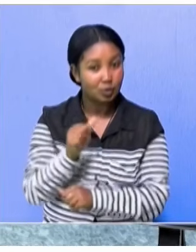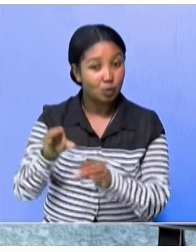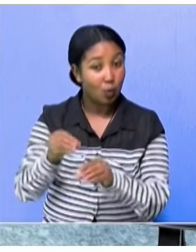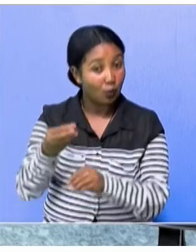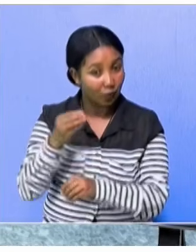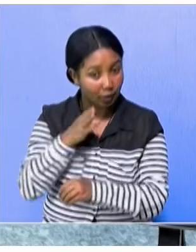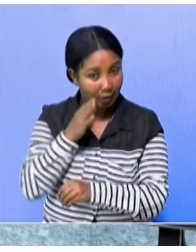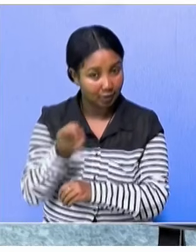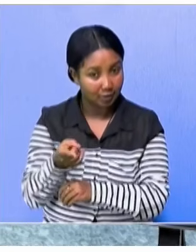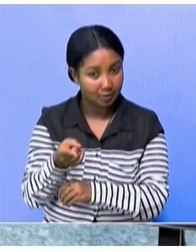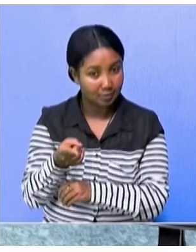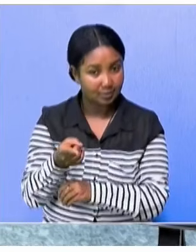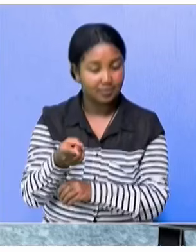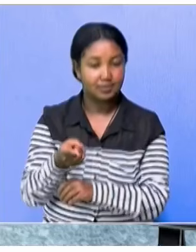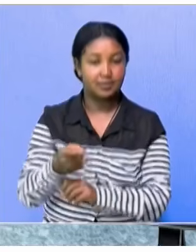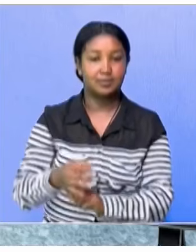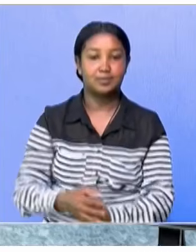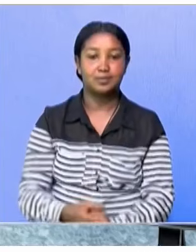forget